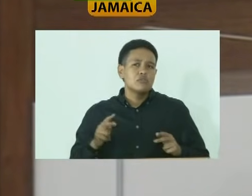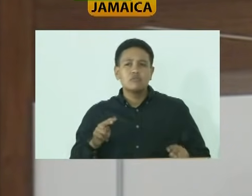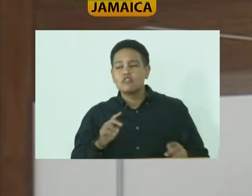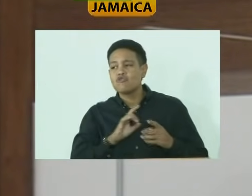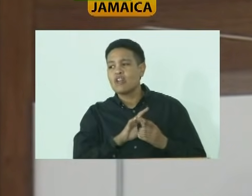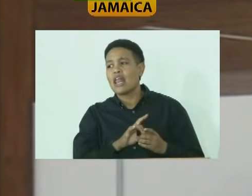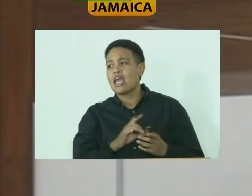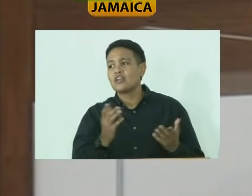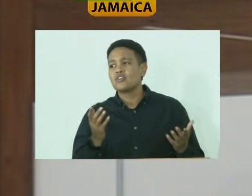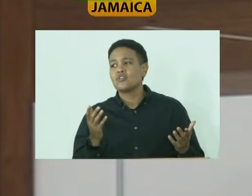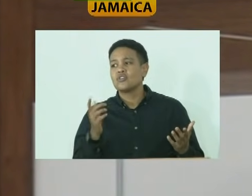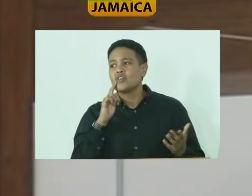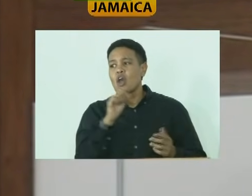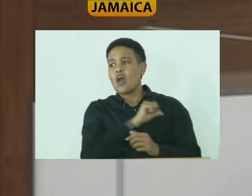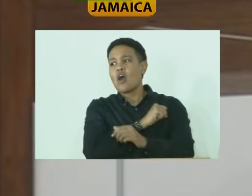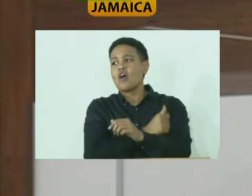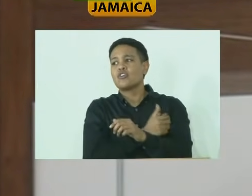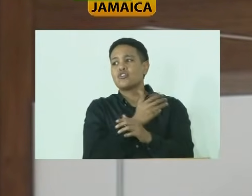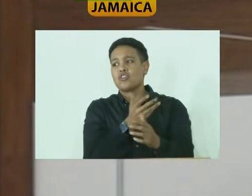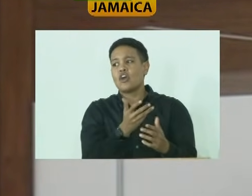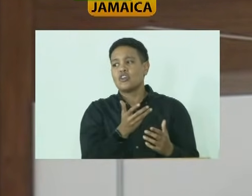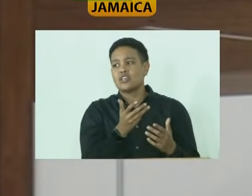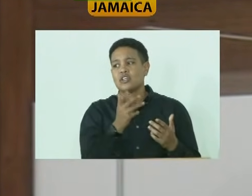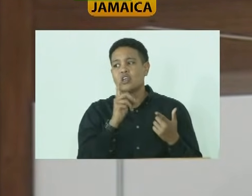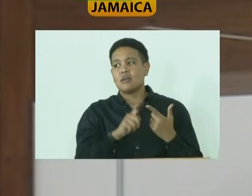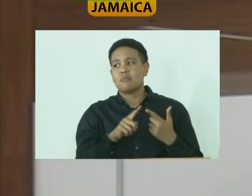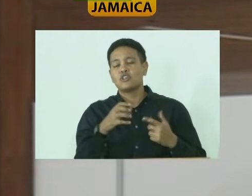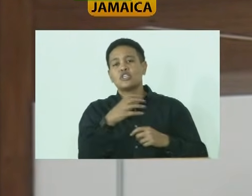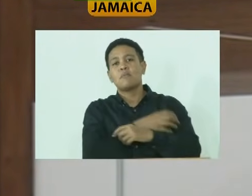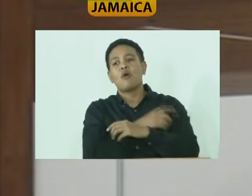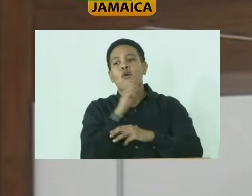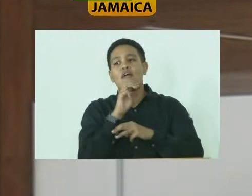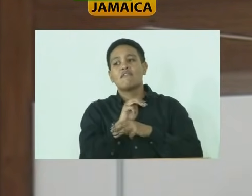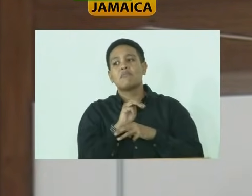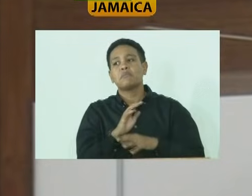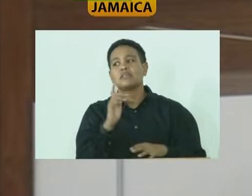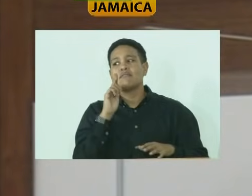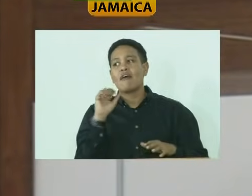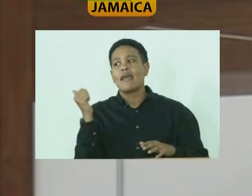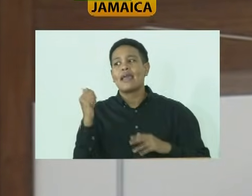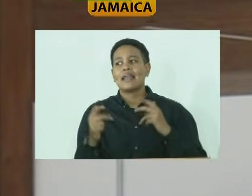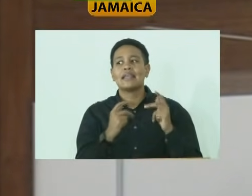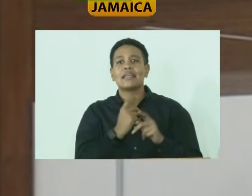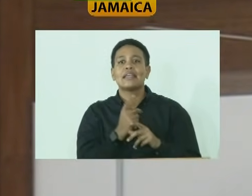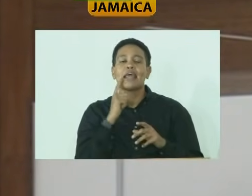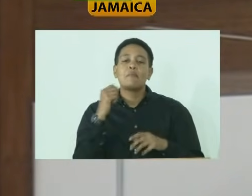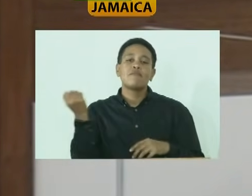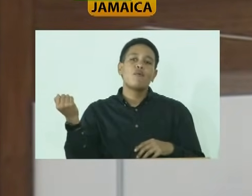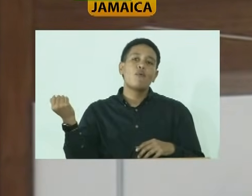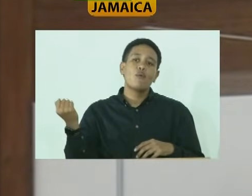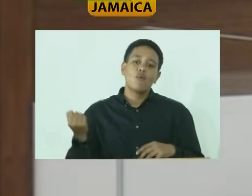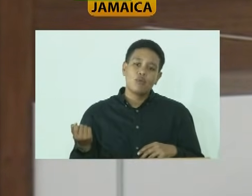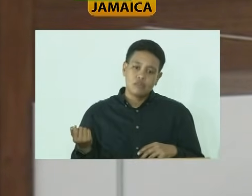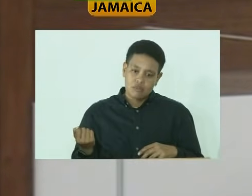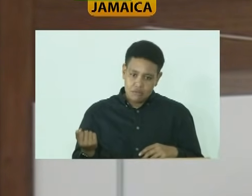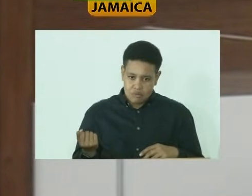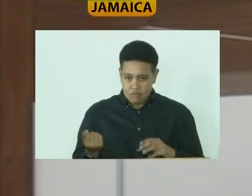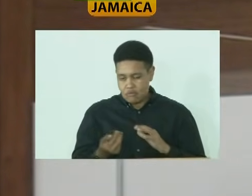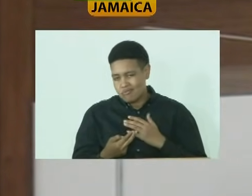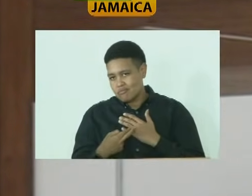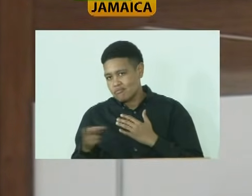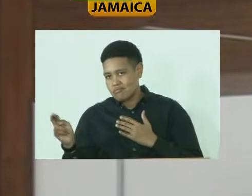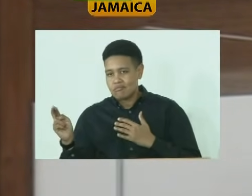relates to the authority and power of the Minister for any form of deferment. Thank you very much, Madam Speaker.